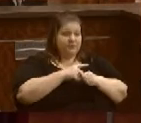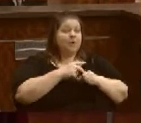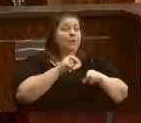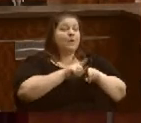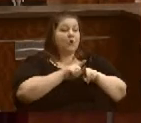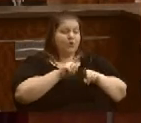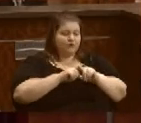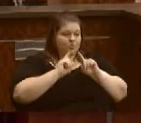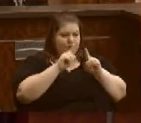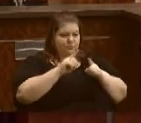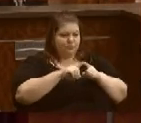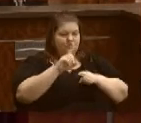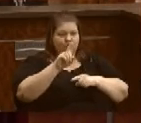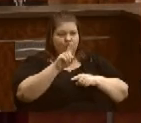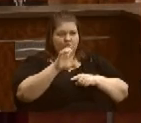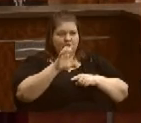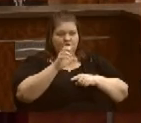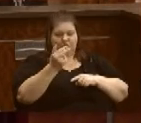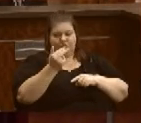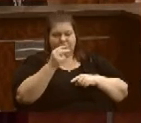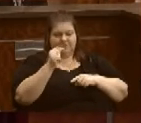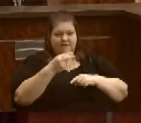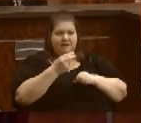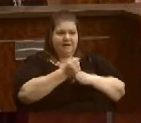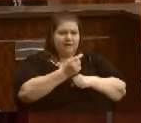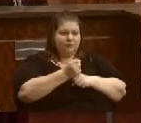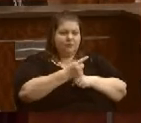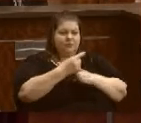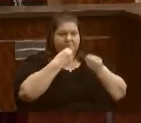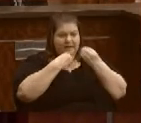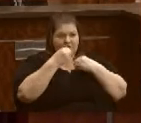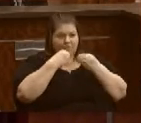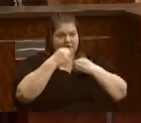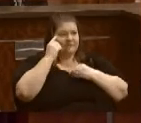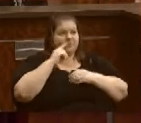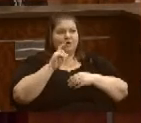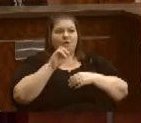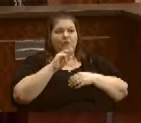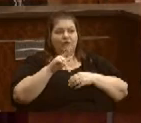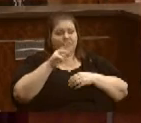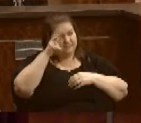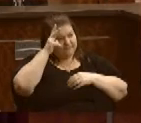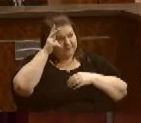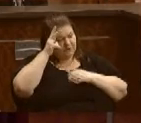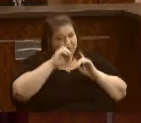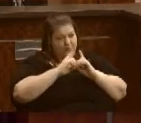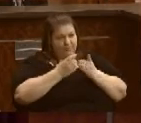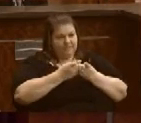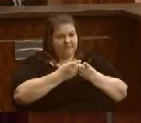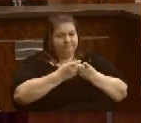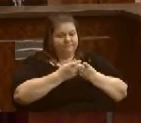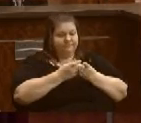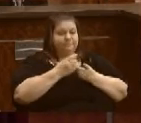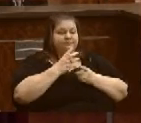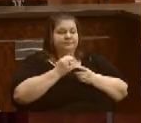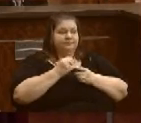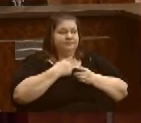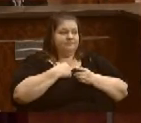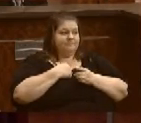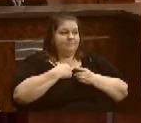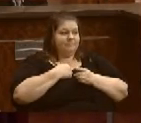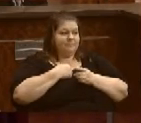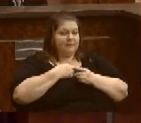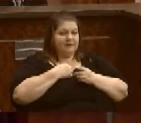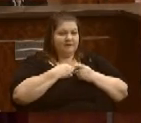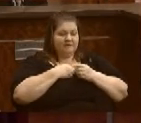the 113th annual banquet for our Laurel Volunteer Fire Department. And I'd like to, among the